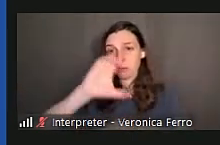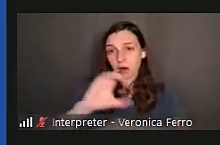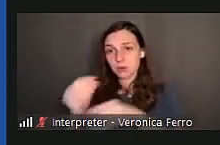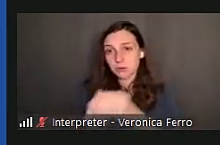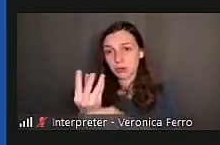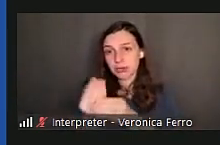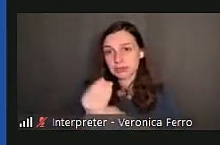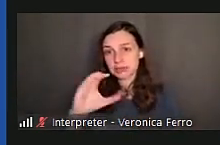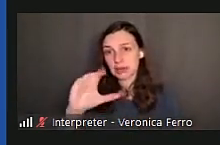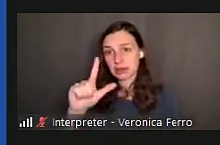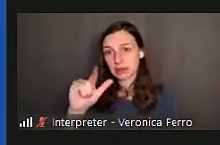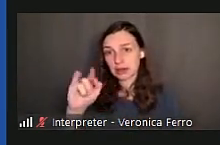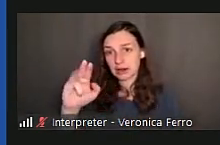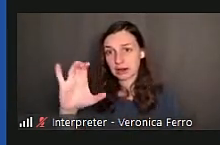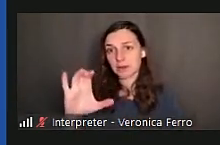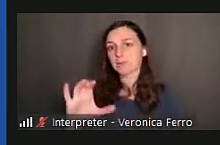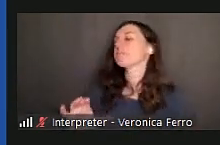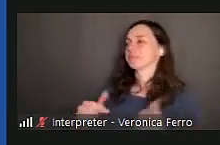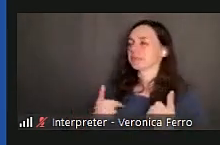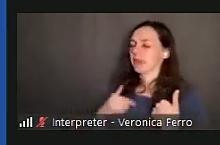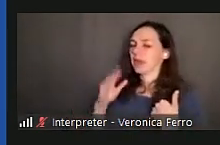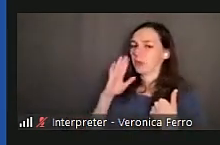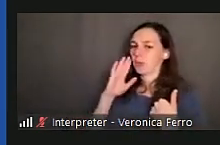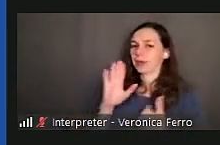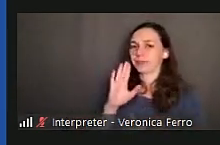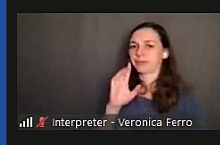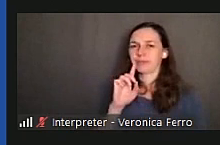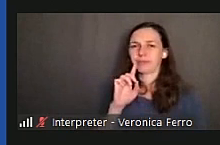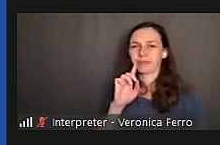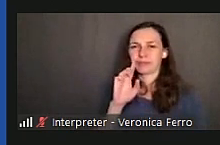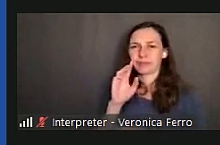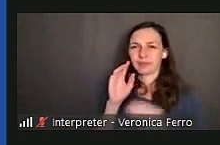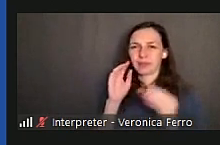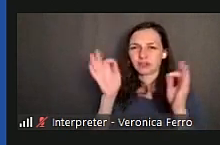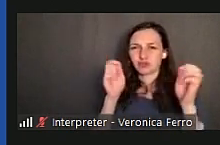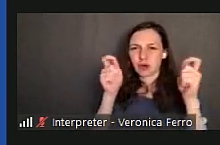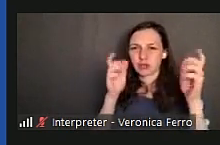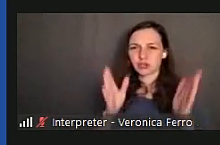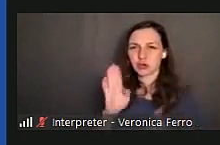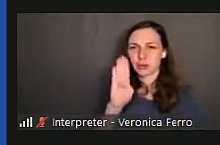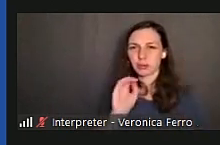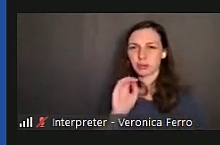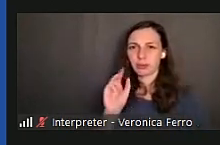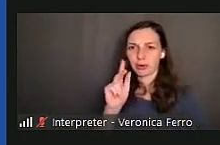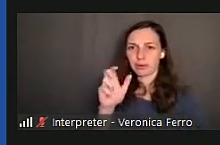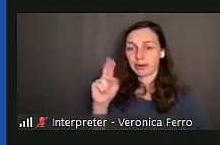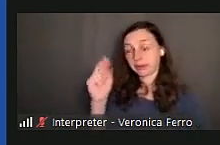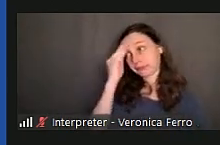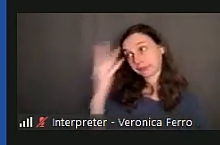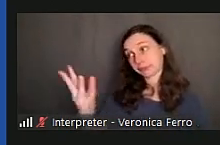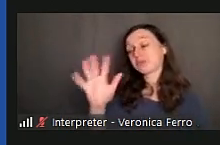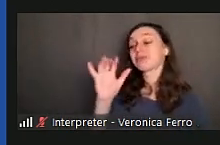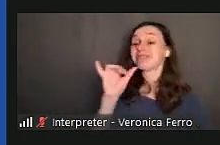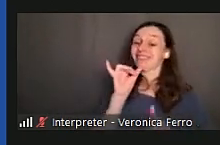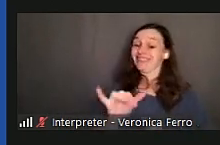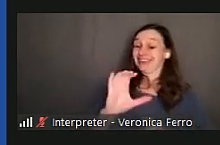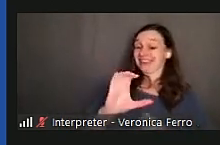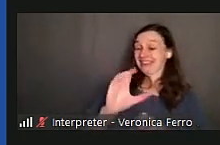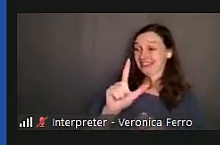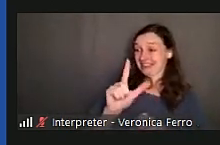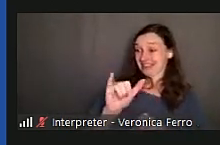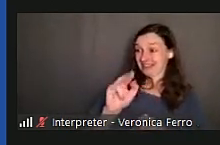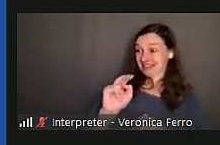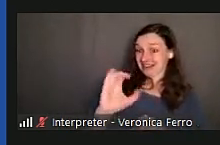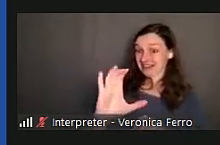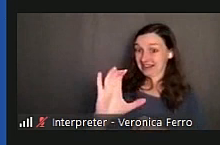Scott, I'll take that question. Dr. MoMA, the clinic was suspended in early April